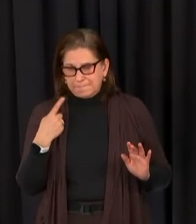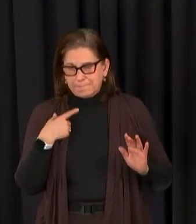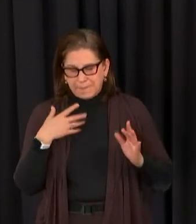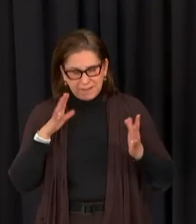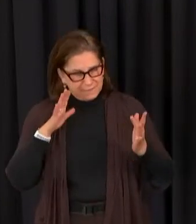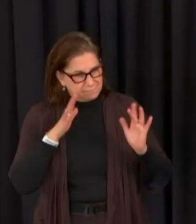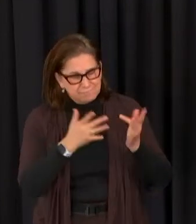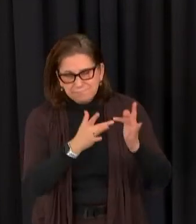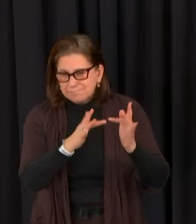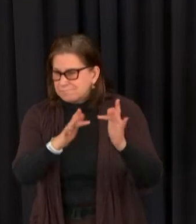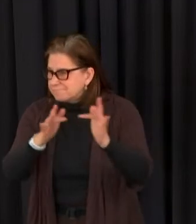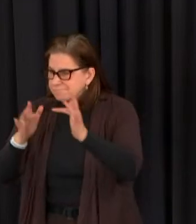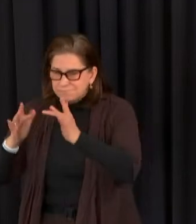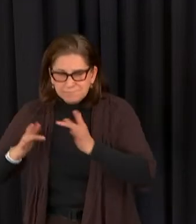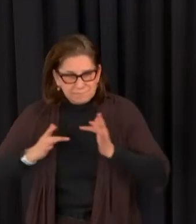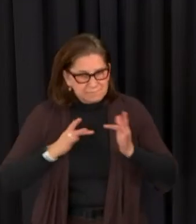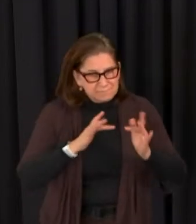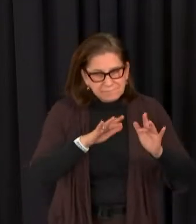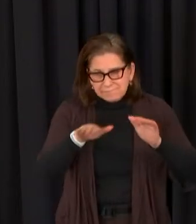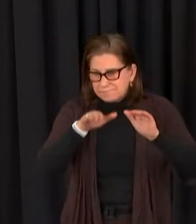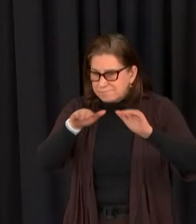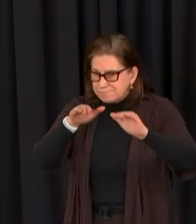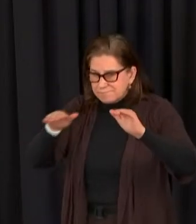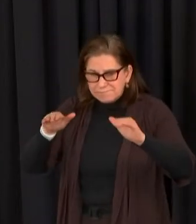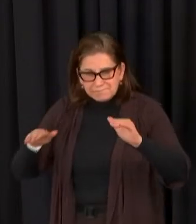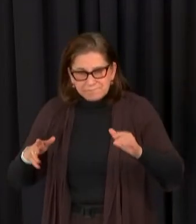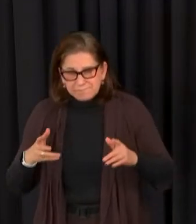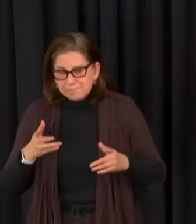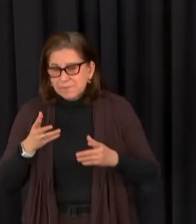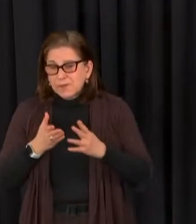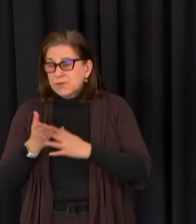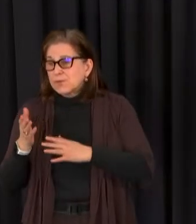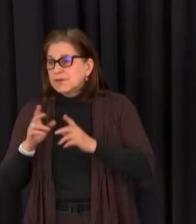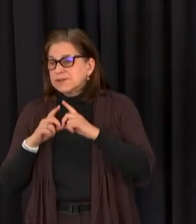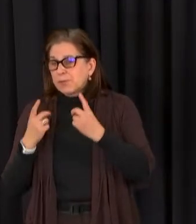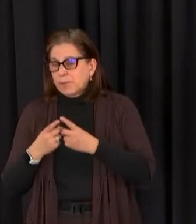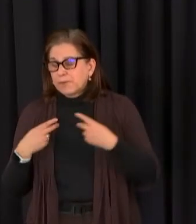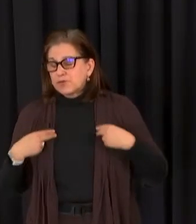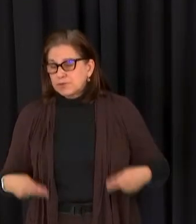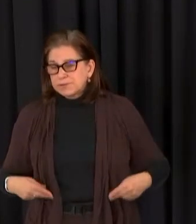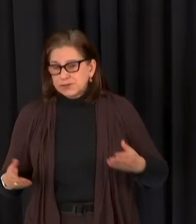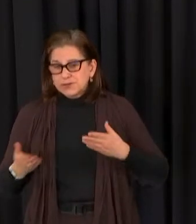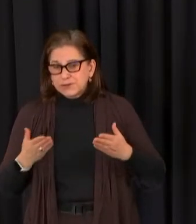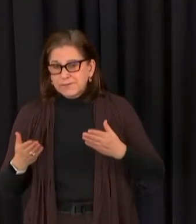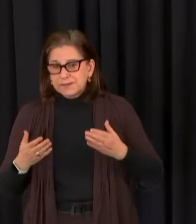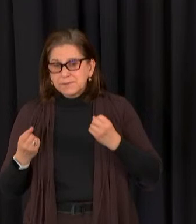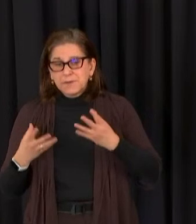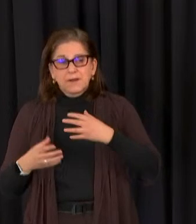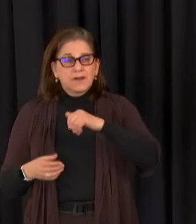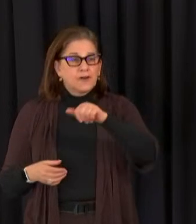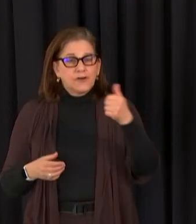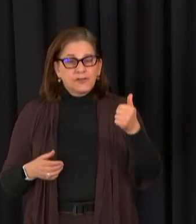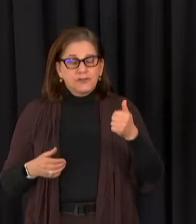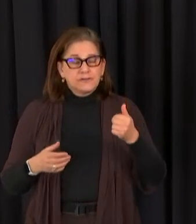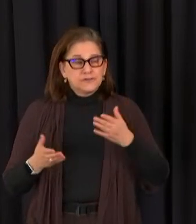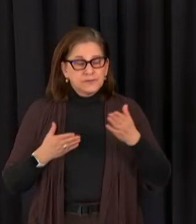sure you all know that we have street teams that work through the Department of Human Services and many of our other service providers to ensure that these